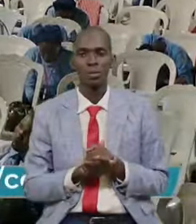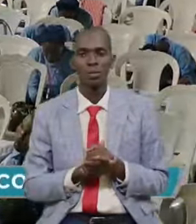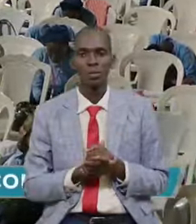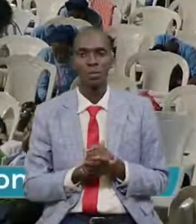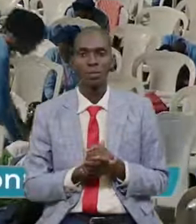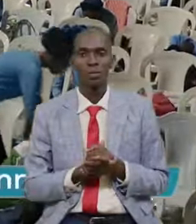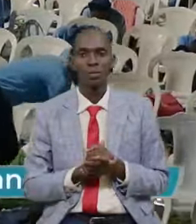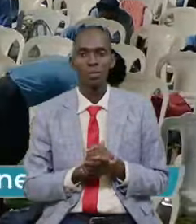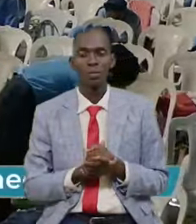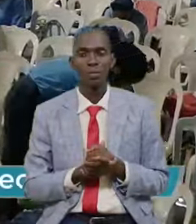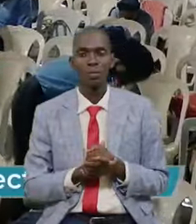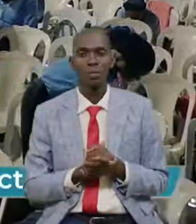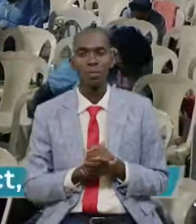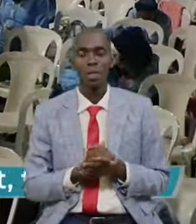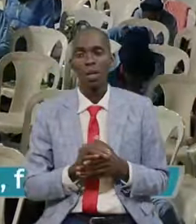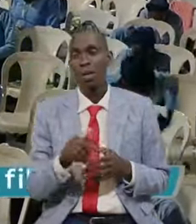And the rest of you,